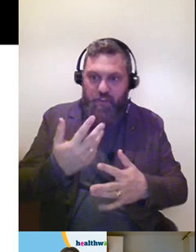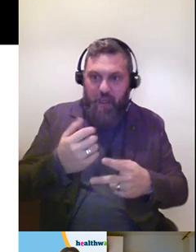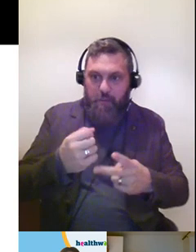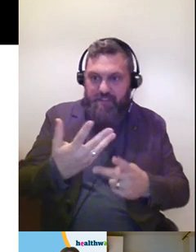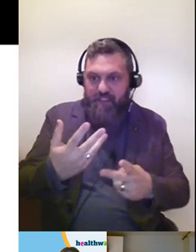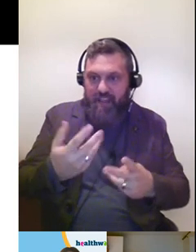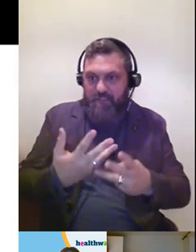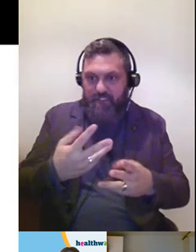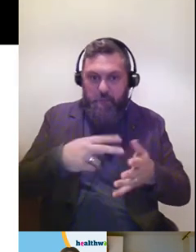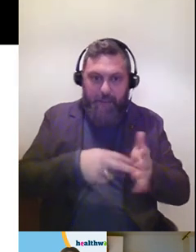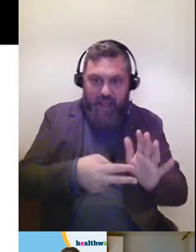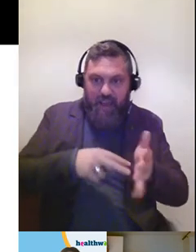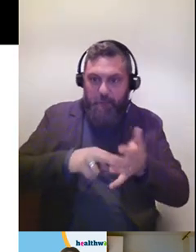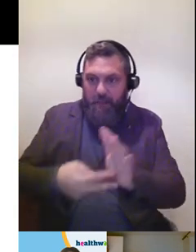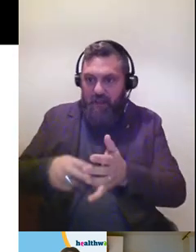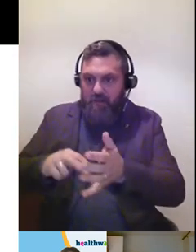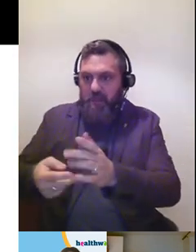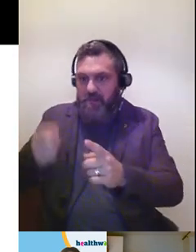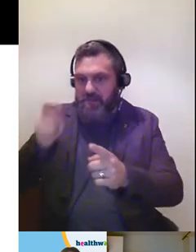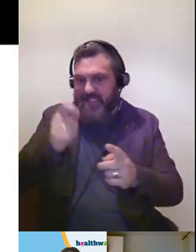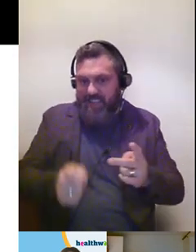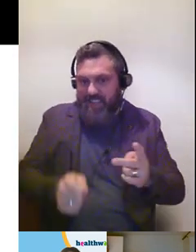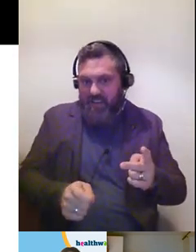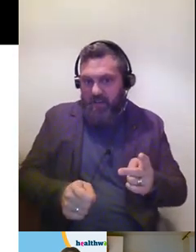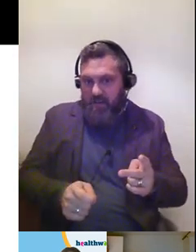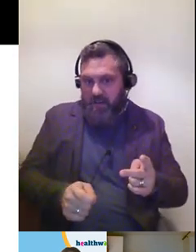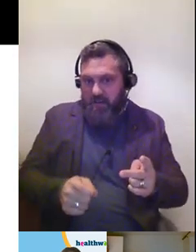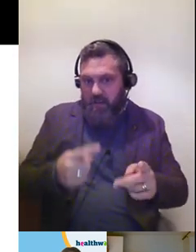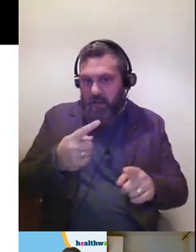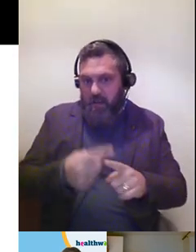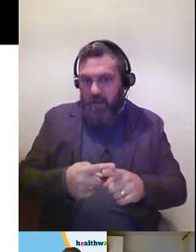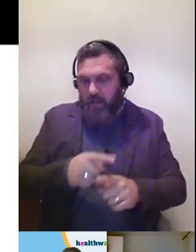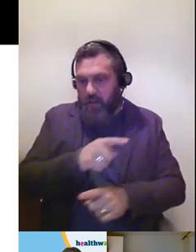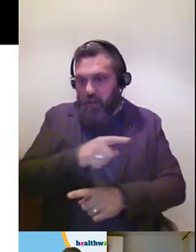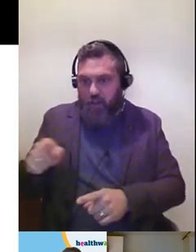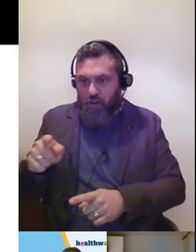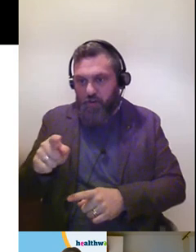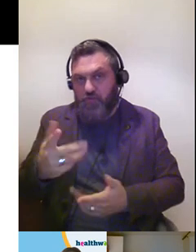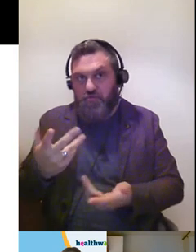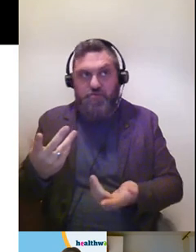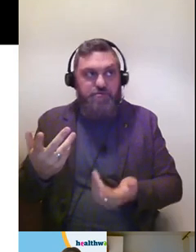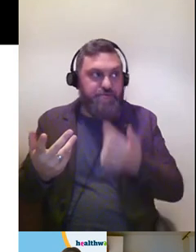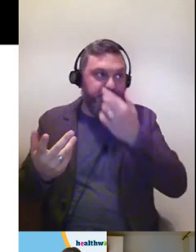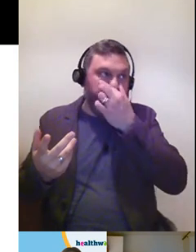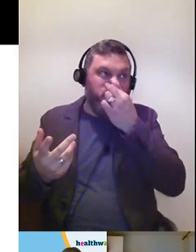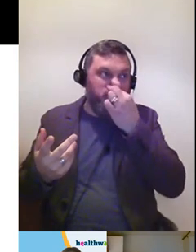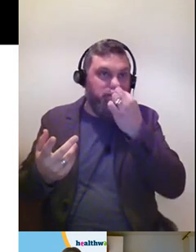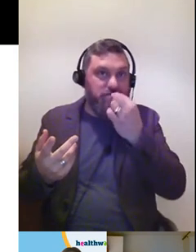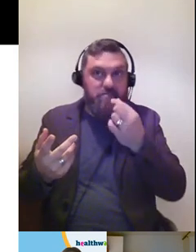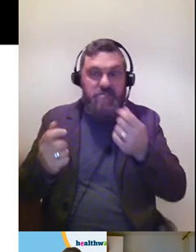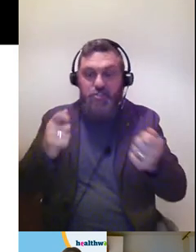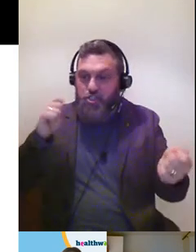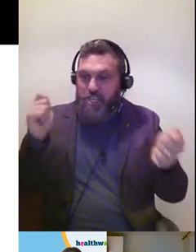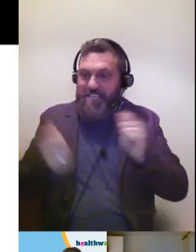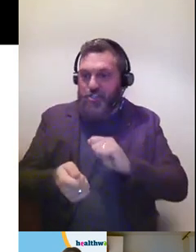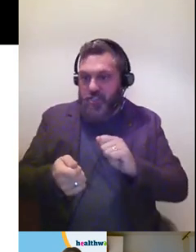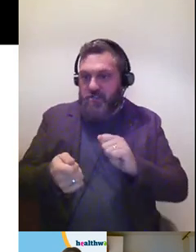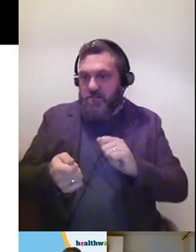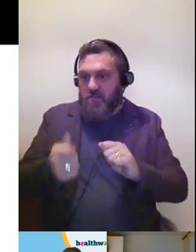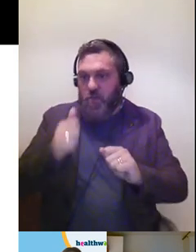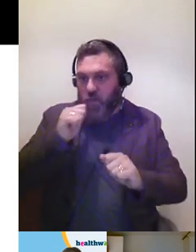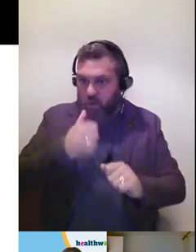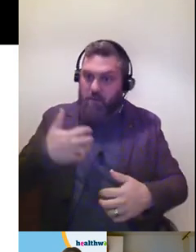delivery plans in detail and those changes or developments to any services, we absolutely